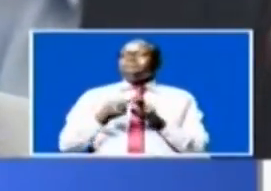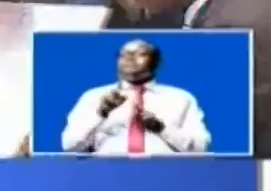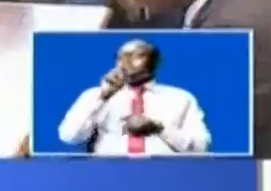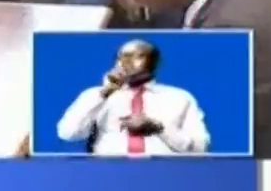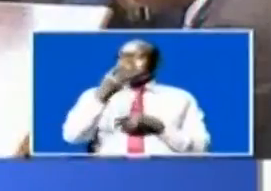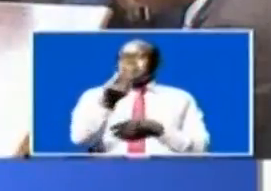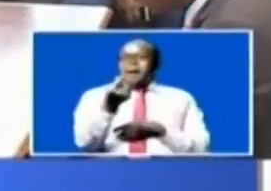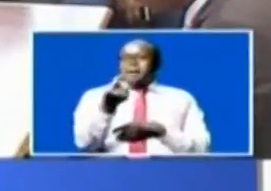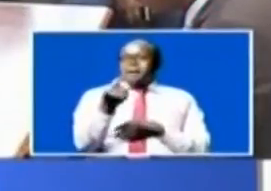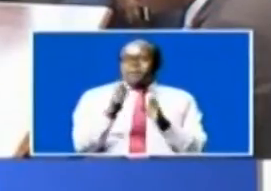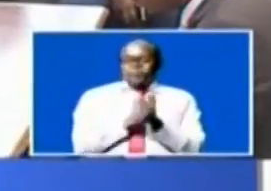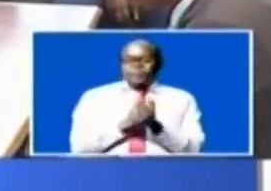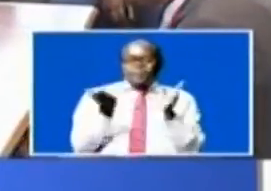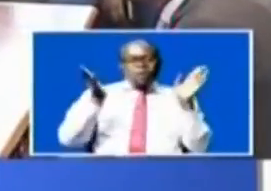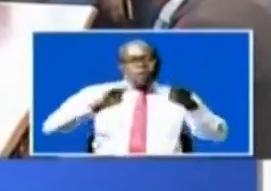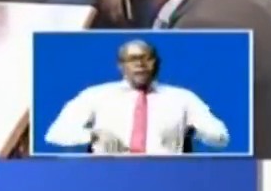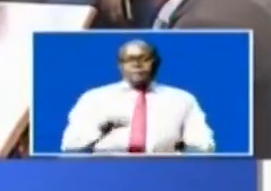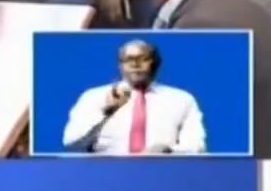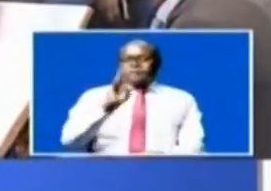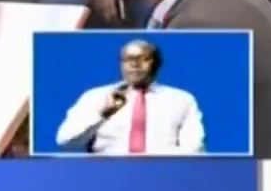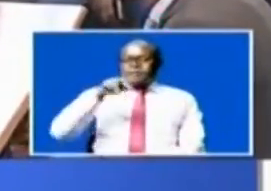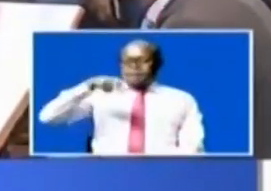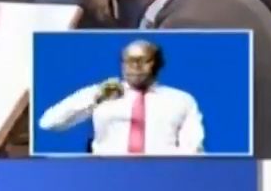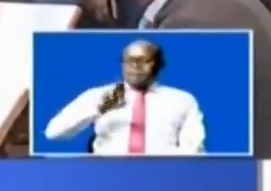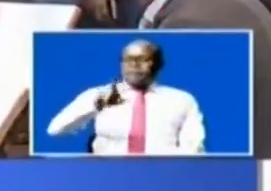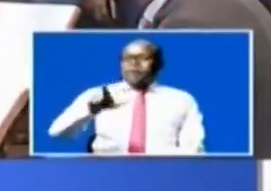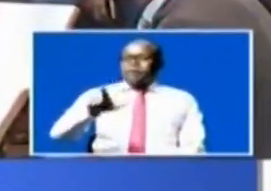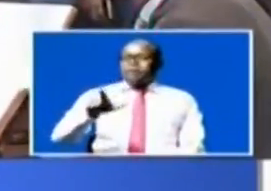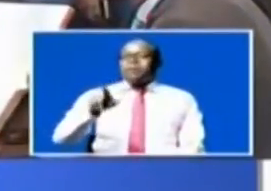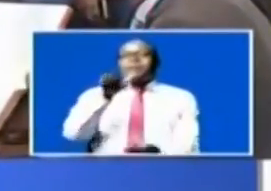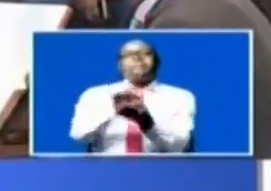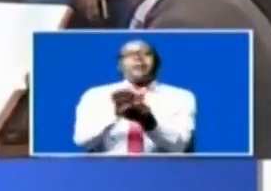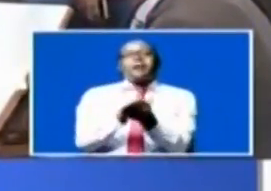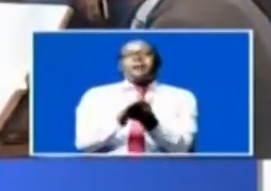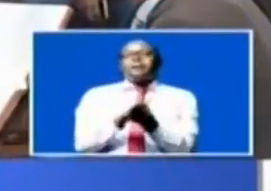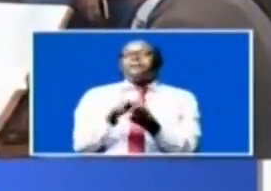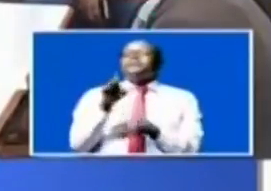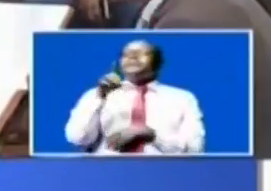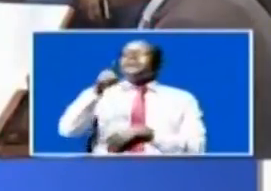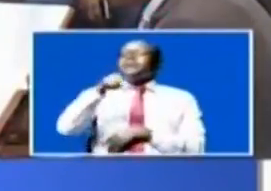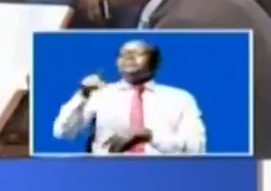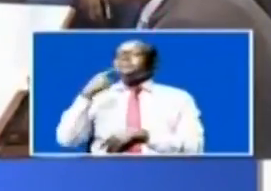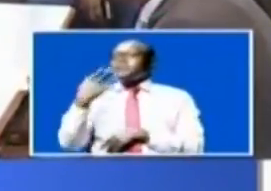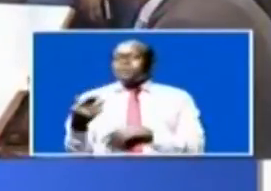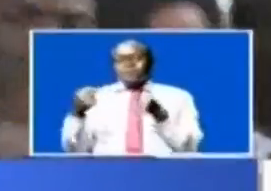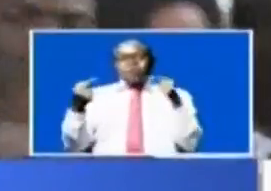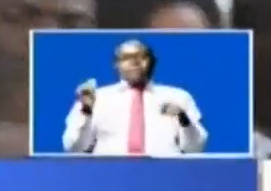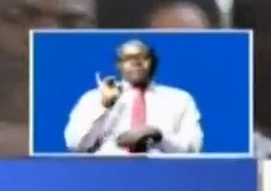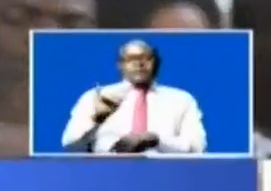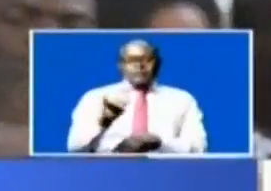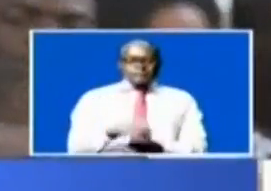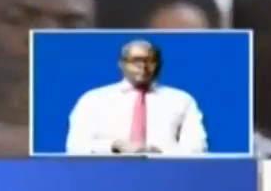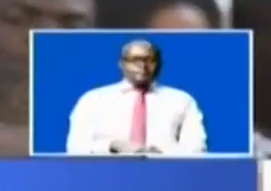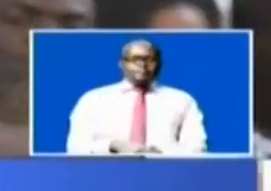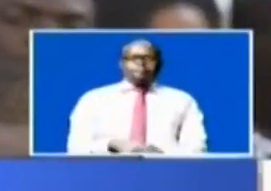transactions with the collapsed Imperial Bank, a move the DPP has vehemently opposed. Experience to